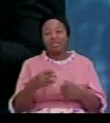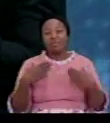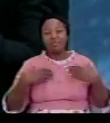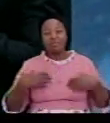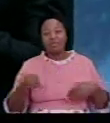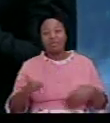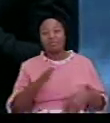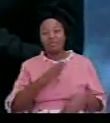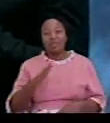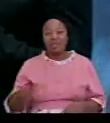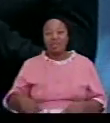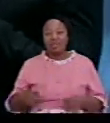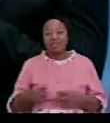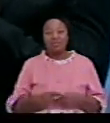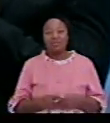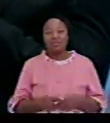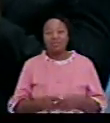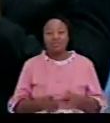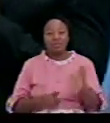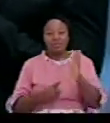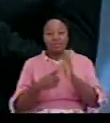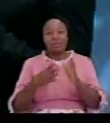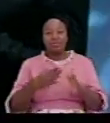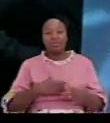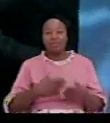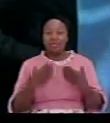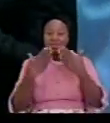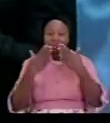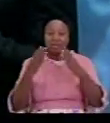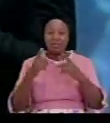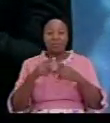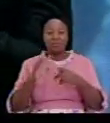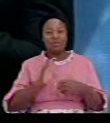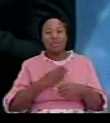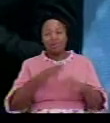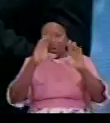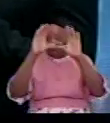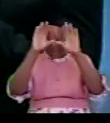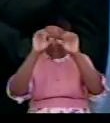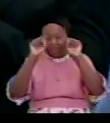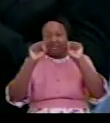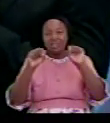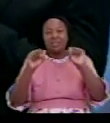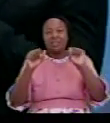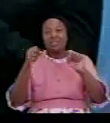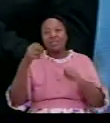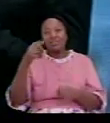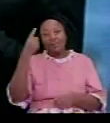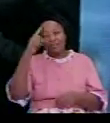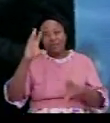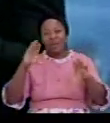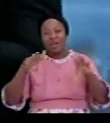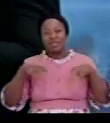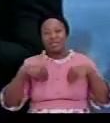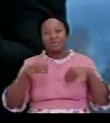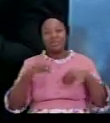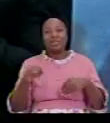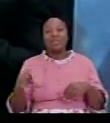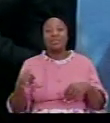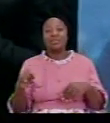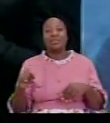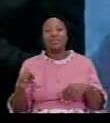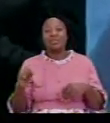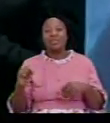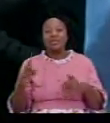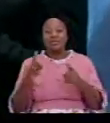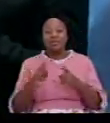thanks to the head of state of Togo for accepting to patronize